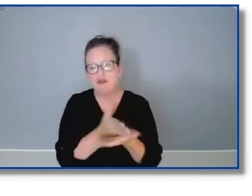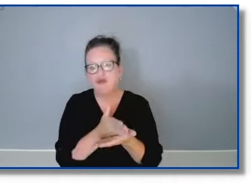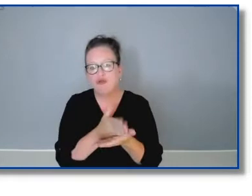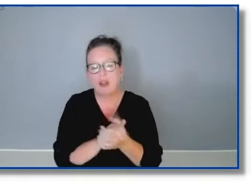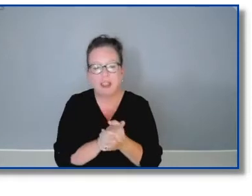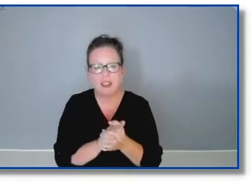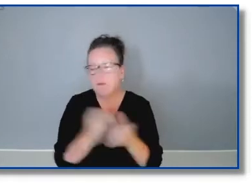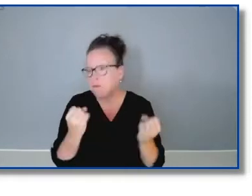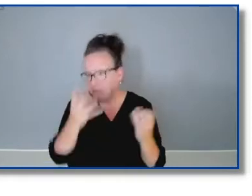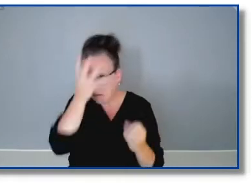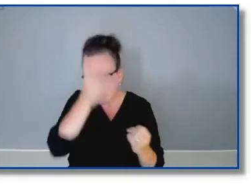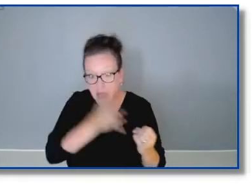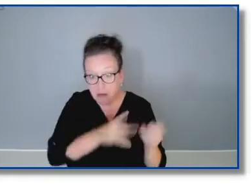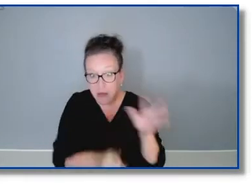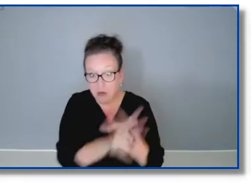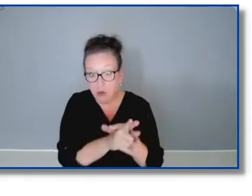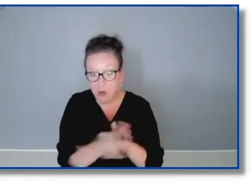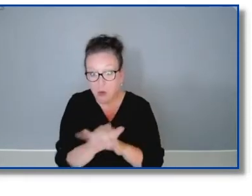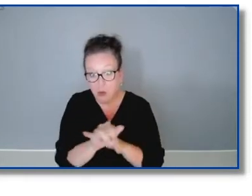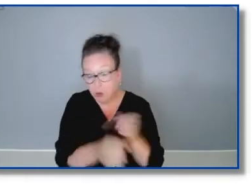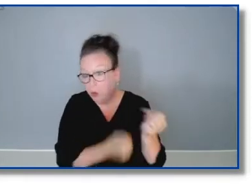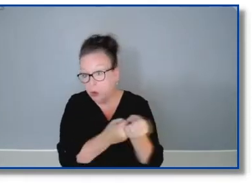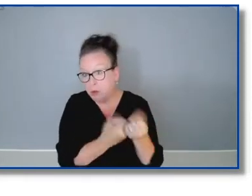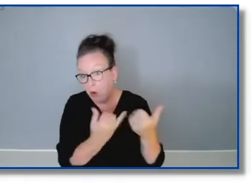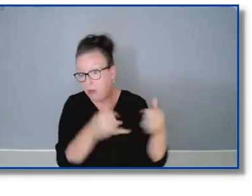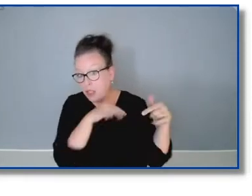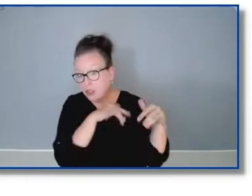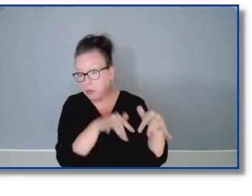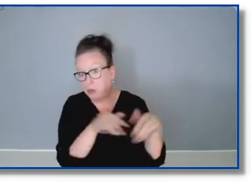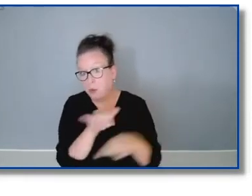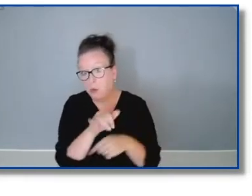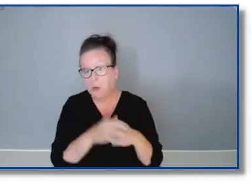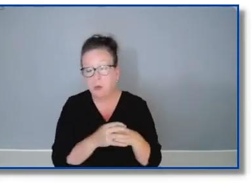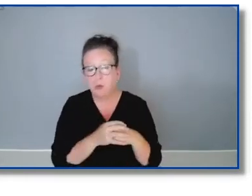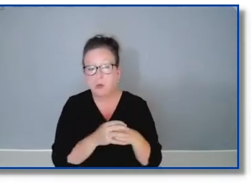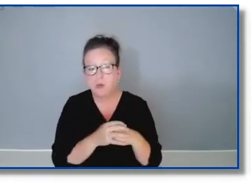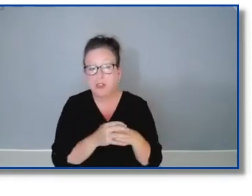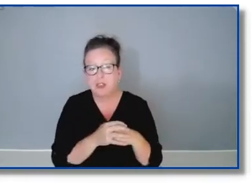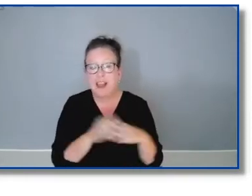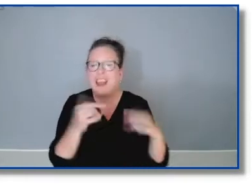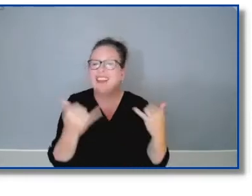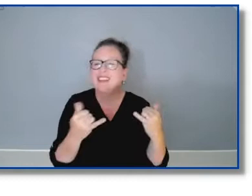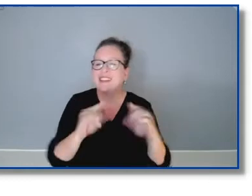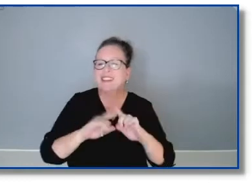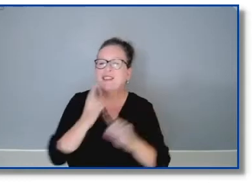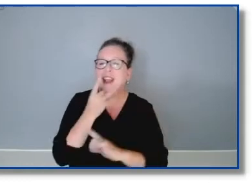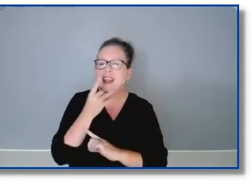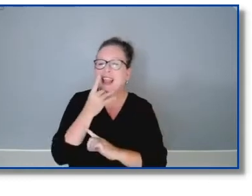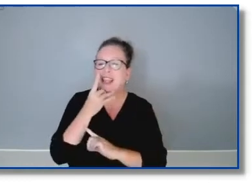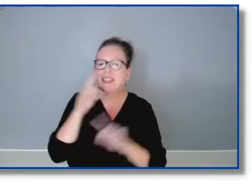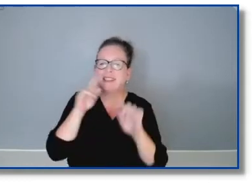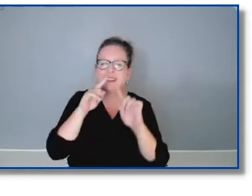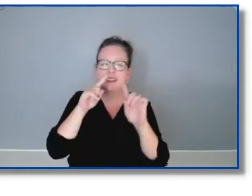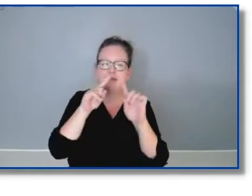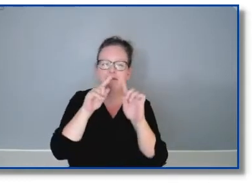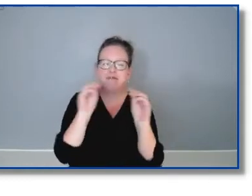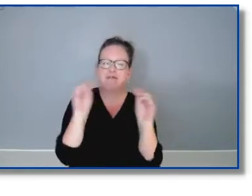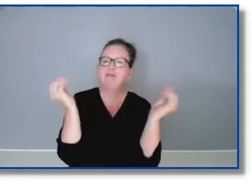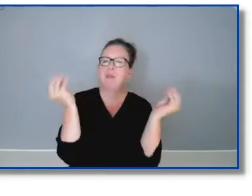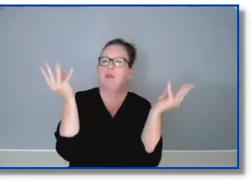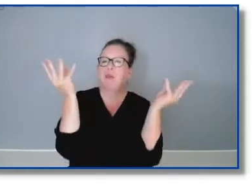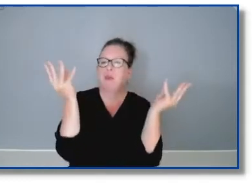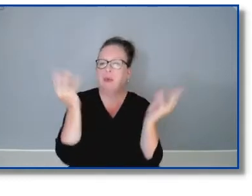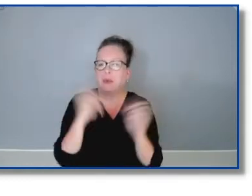as well, who supported this cause. And this is a kind of light sign that they formed 3 years ago